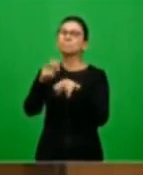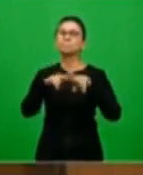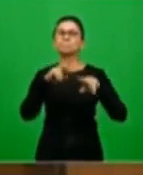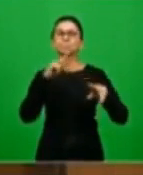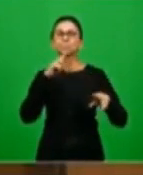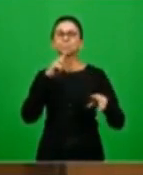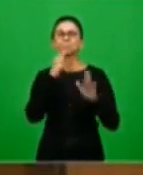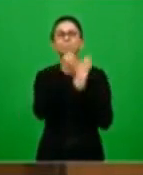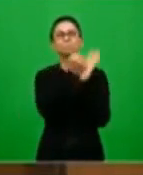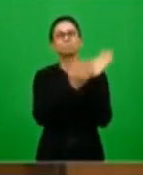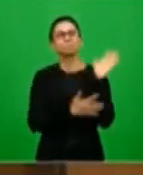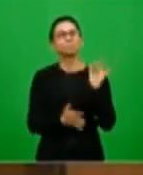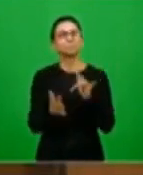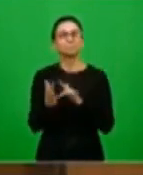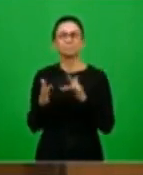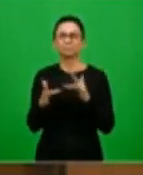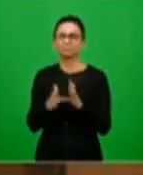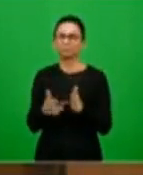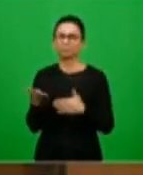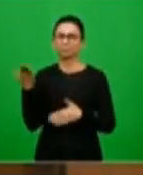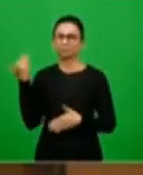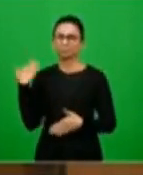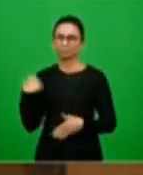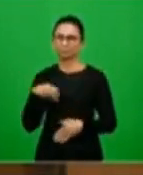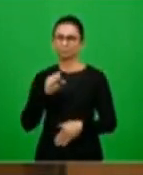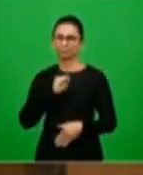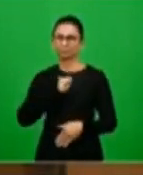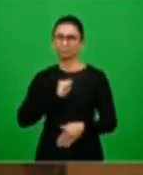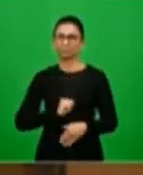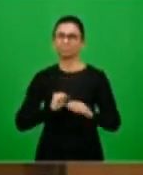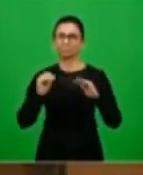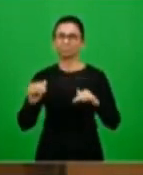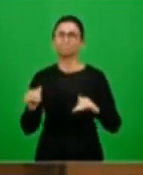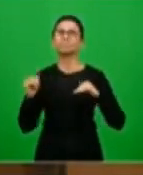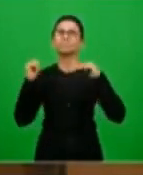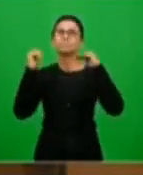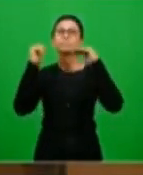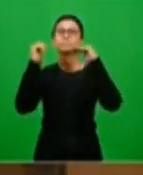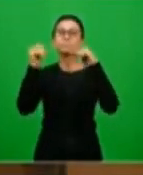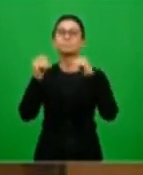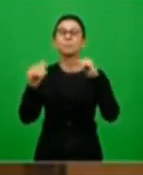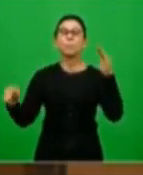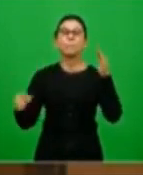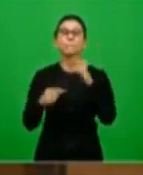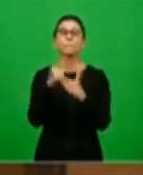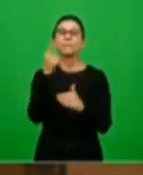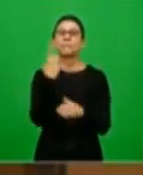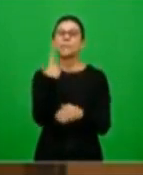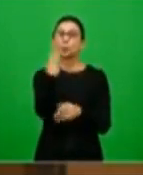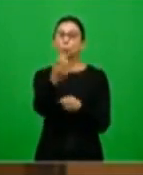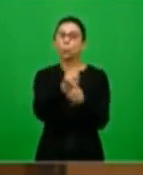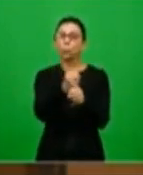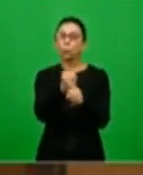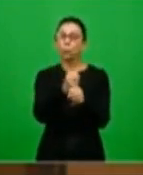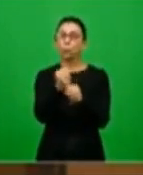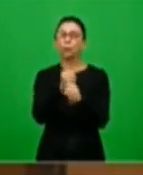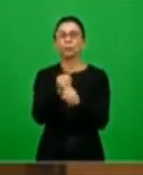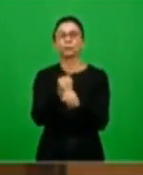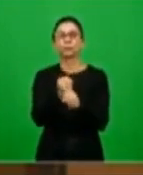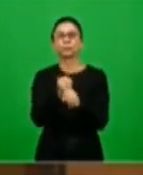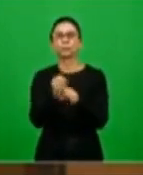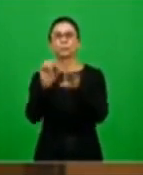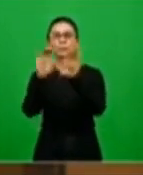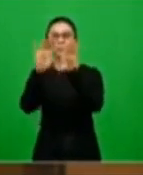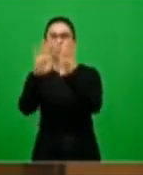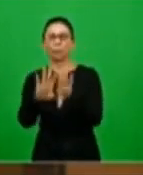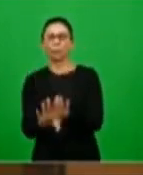Holies through the blood. So the high priest entered only once a year, and the Christian, the servant of God, we enter every time